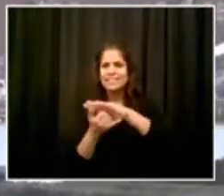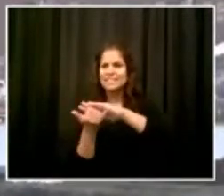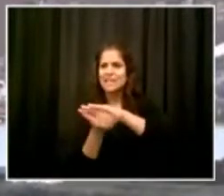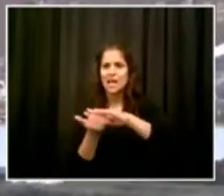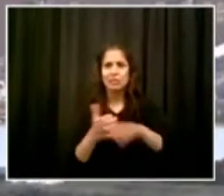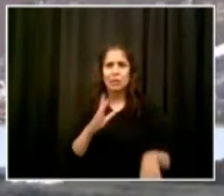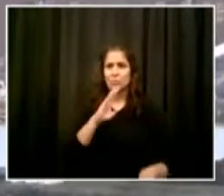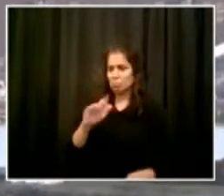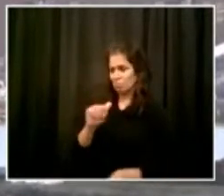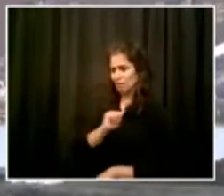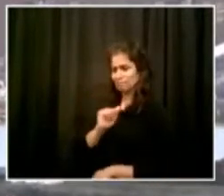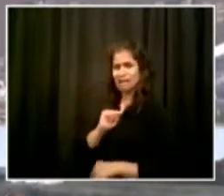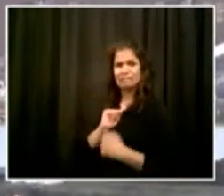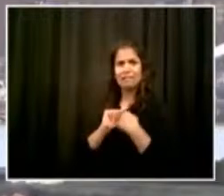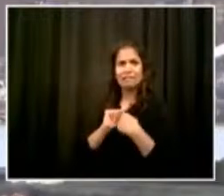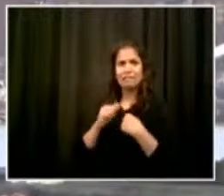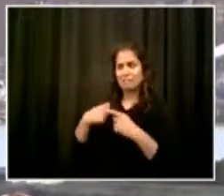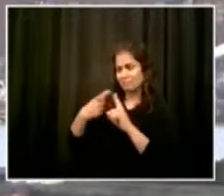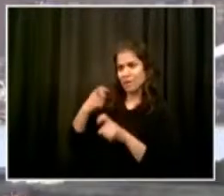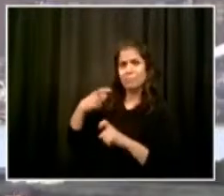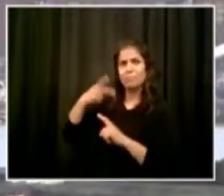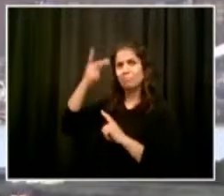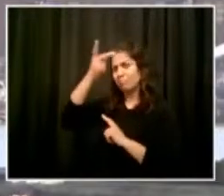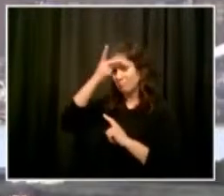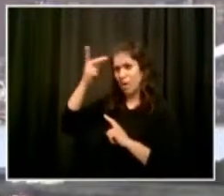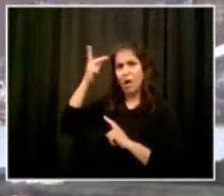no, Dave, it's a very important question. Let me come to